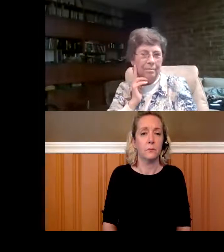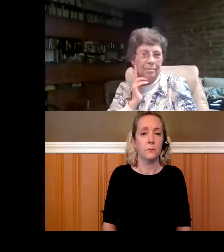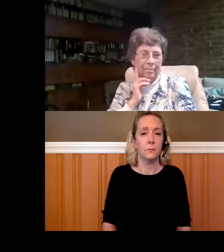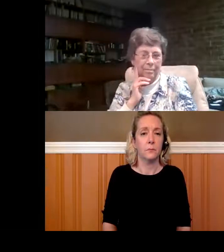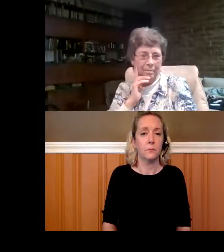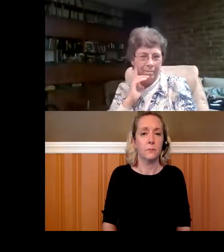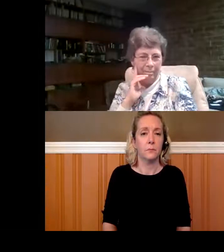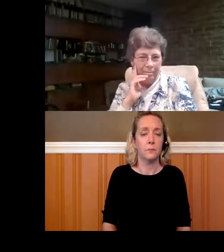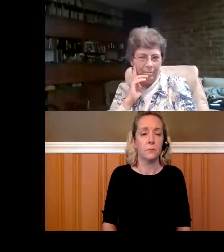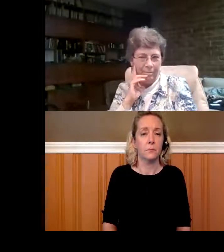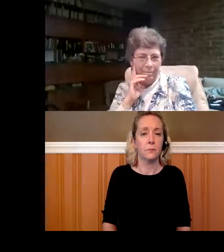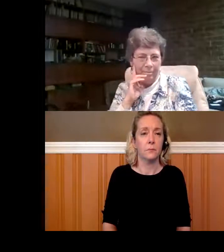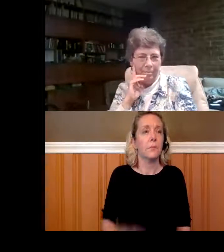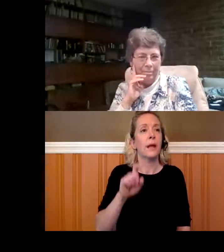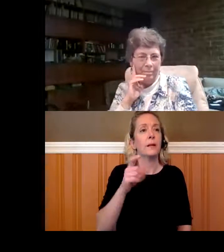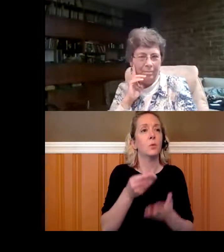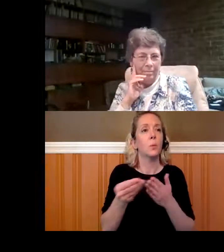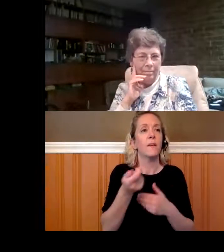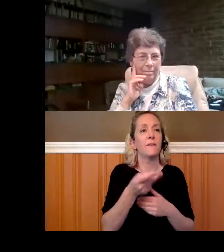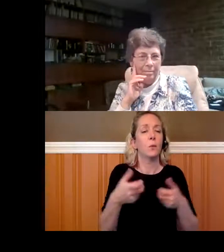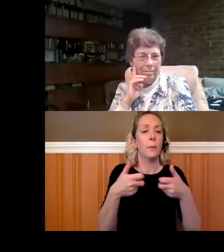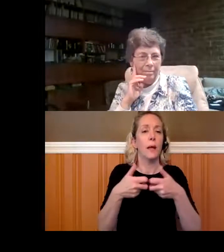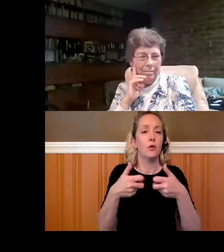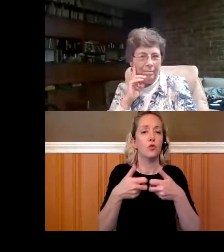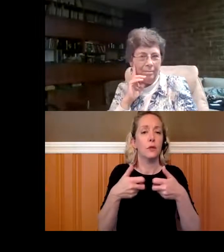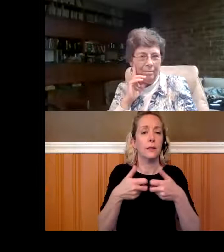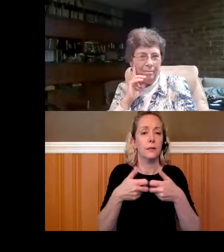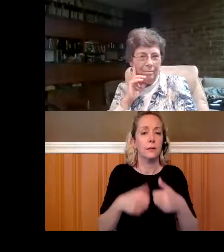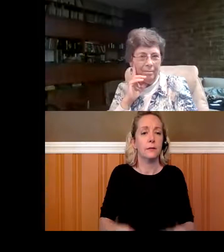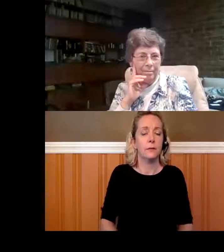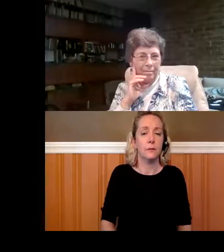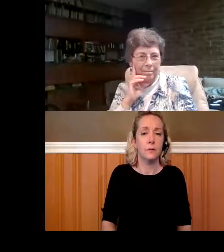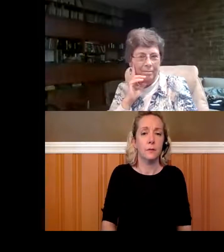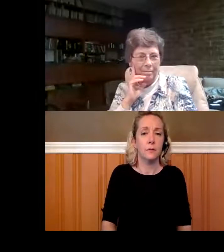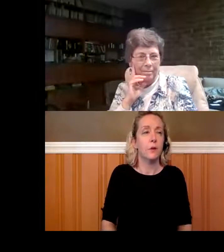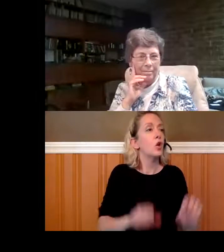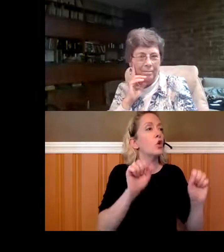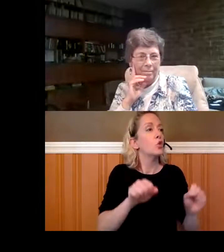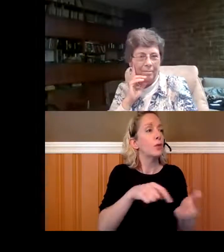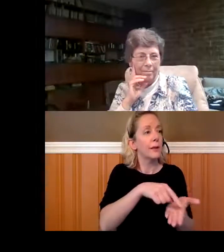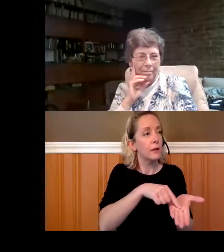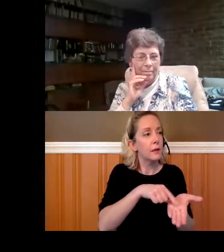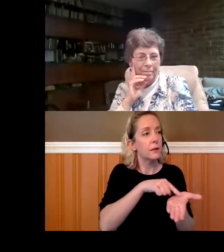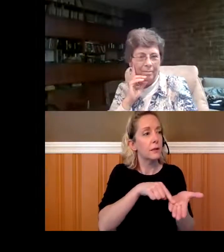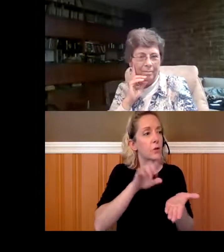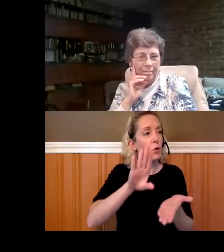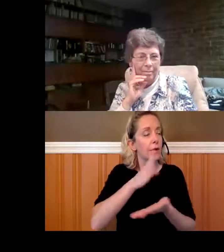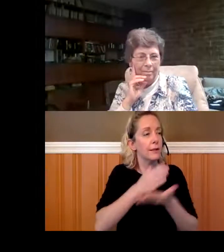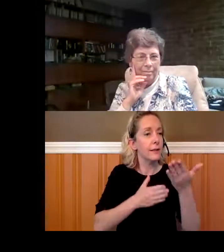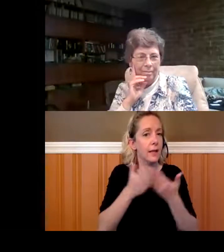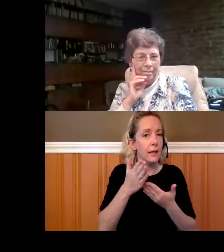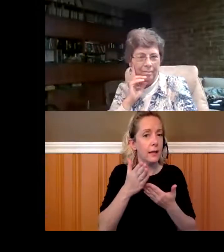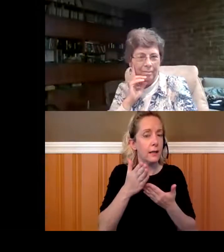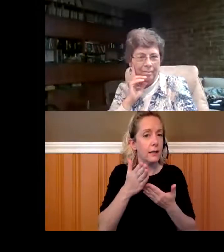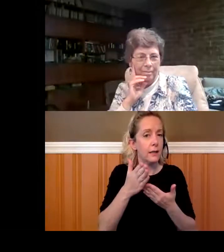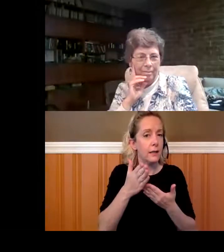I've come to buy a couple batteries. Batteries. You can print anything you want to say in the palm